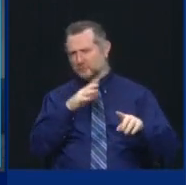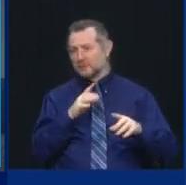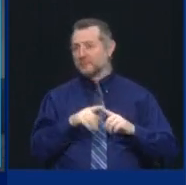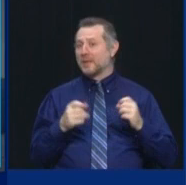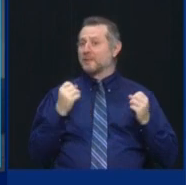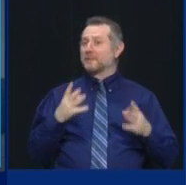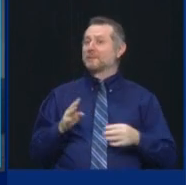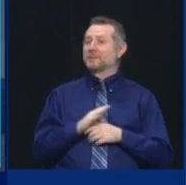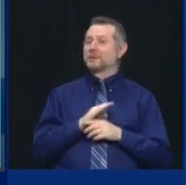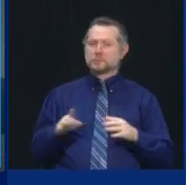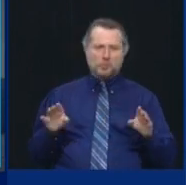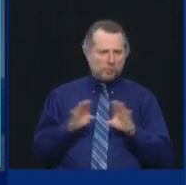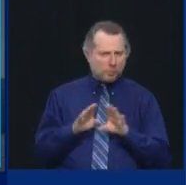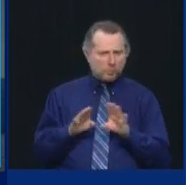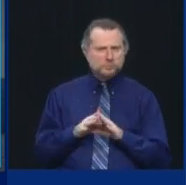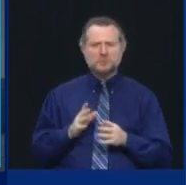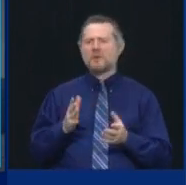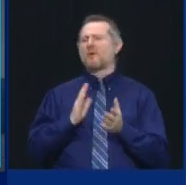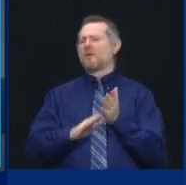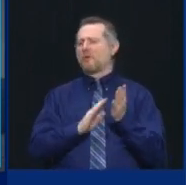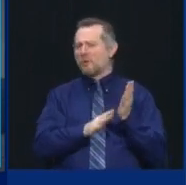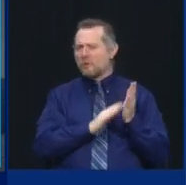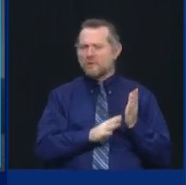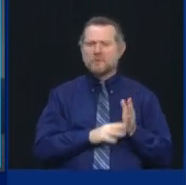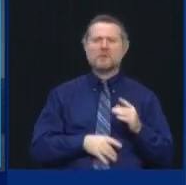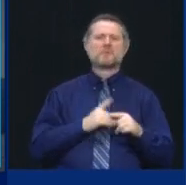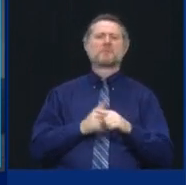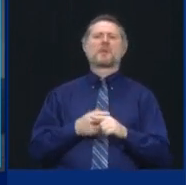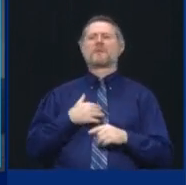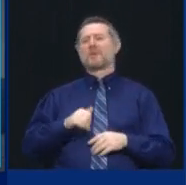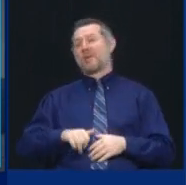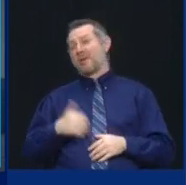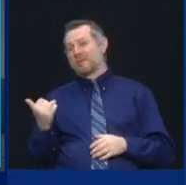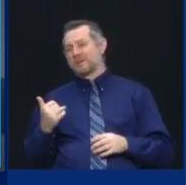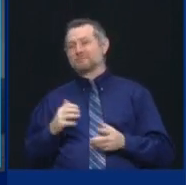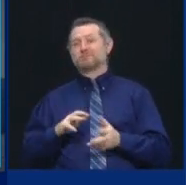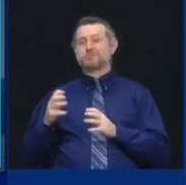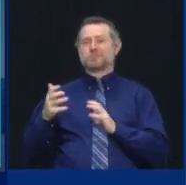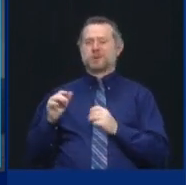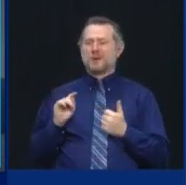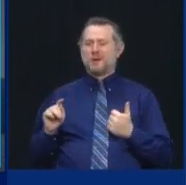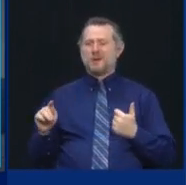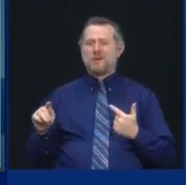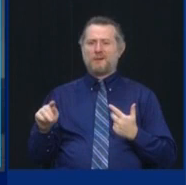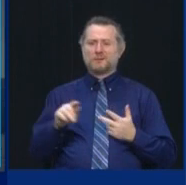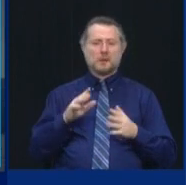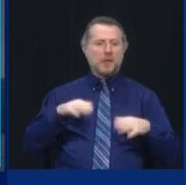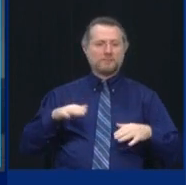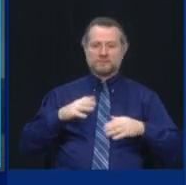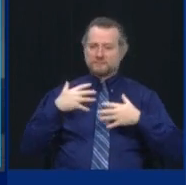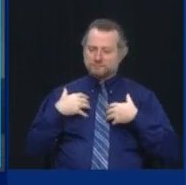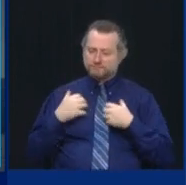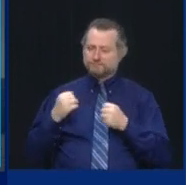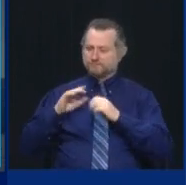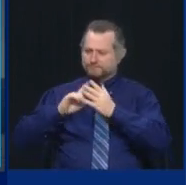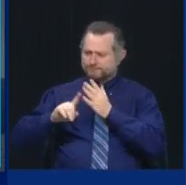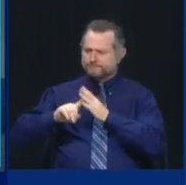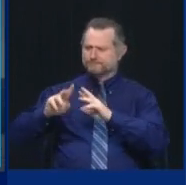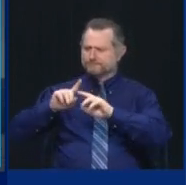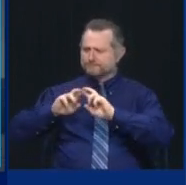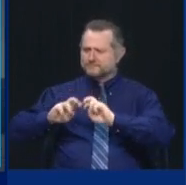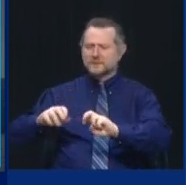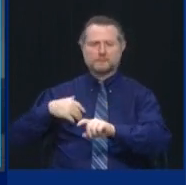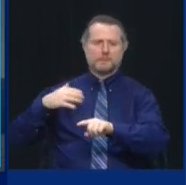closed, people lost their jobs, but there's all sorts of other damage that people are not yet understanding, I believe. What did it